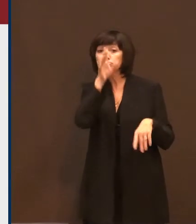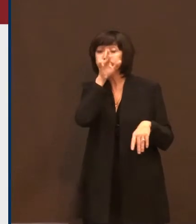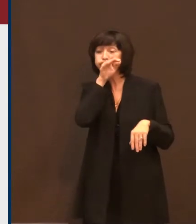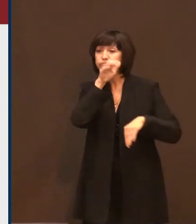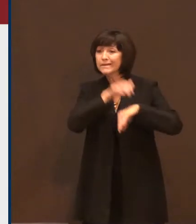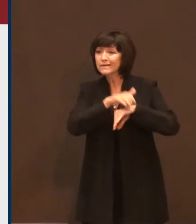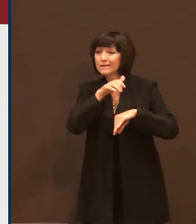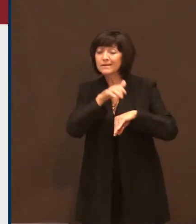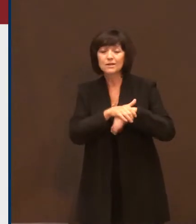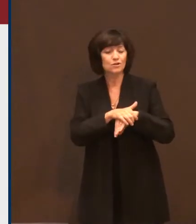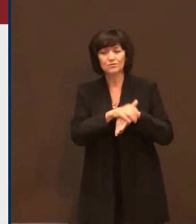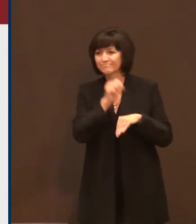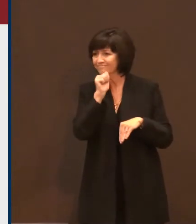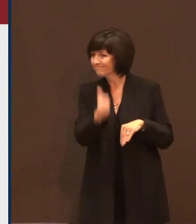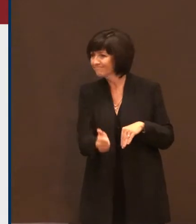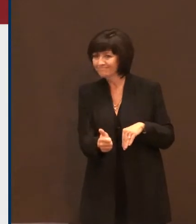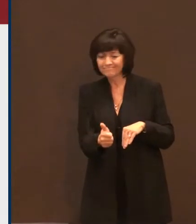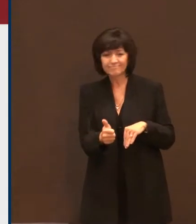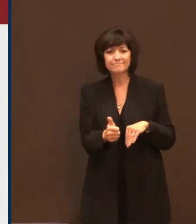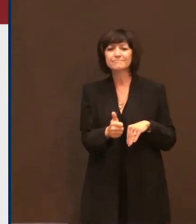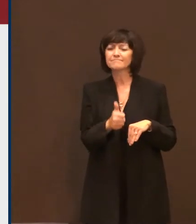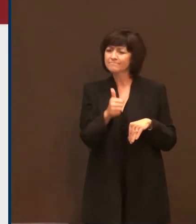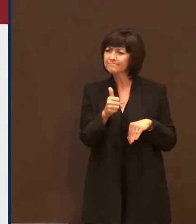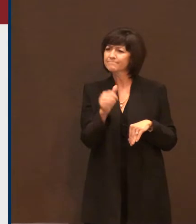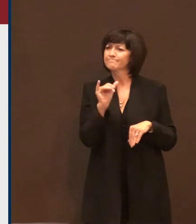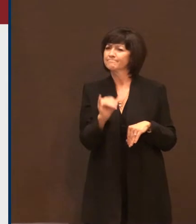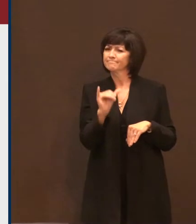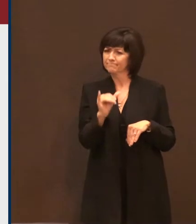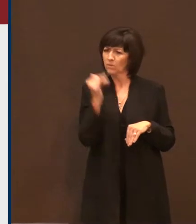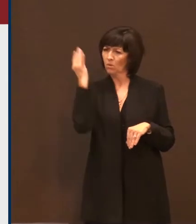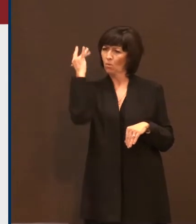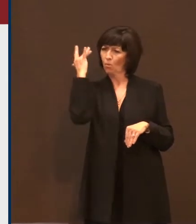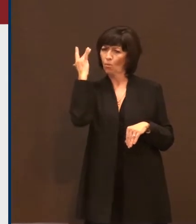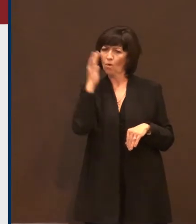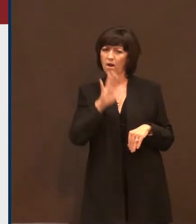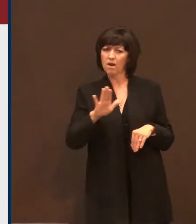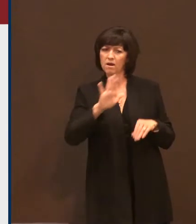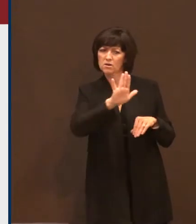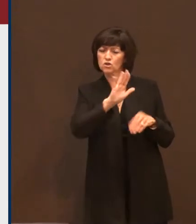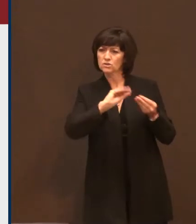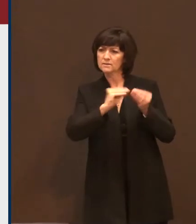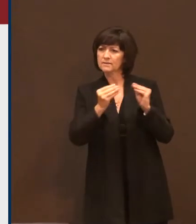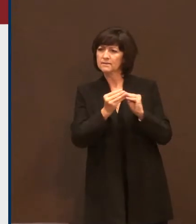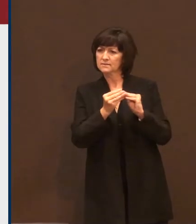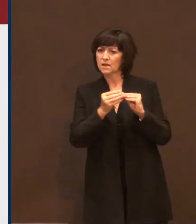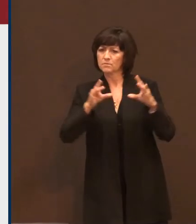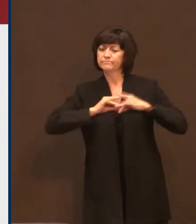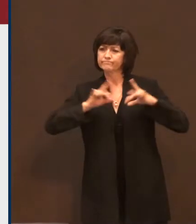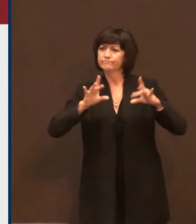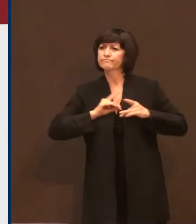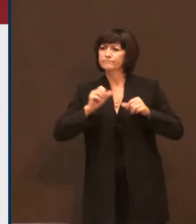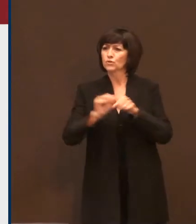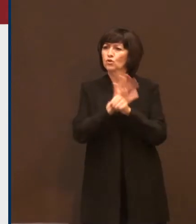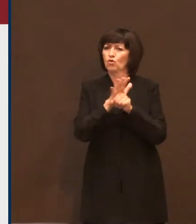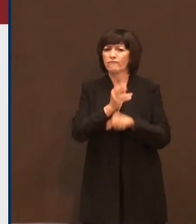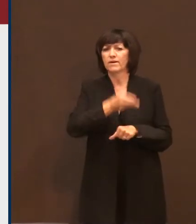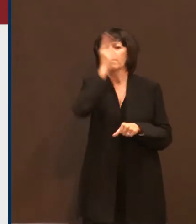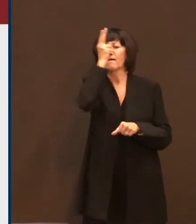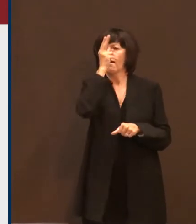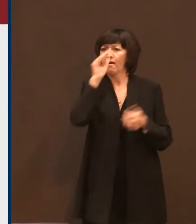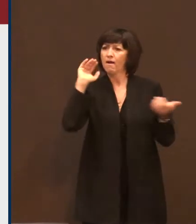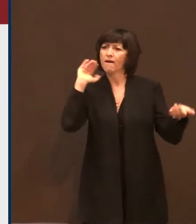There's a number of reasons why COVID-19 has a greater impact on some of these communities,